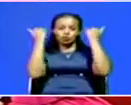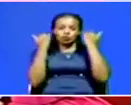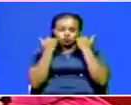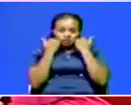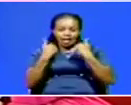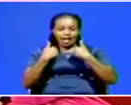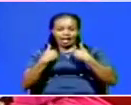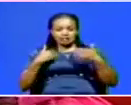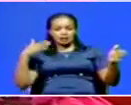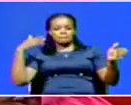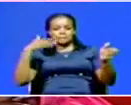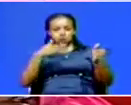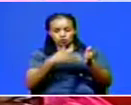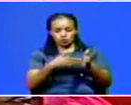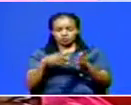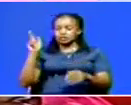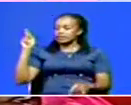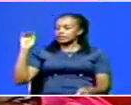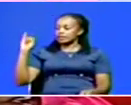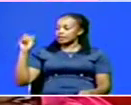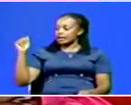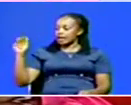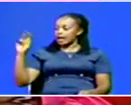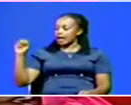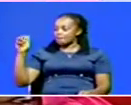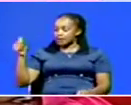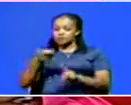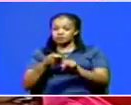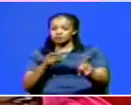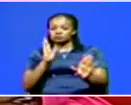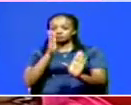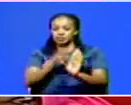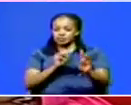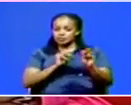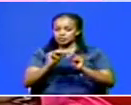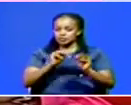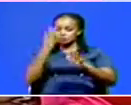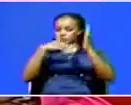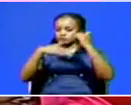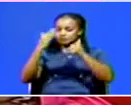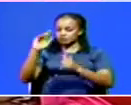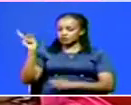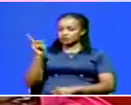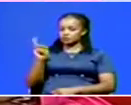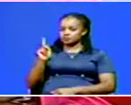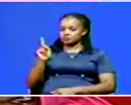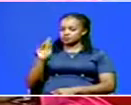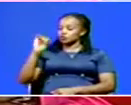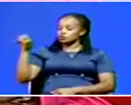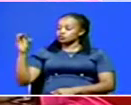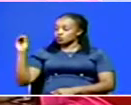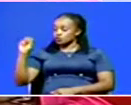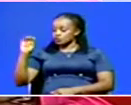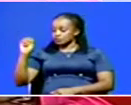Stephen Kiama from interfering with the management of the University of Nairobi. Justice Maureen Onyango has,